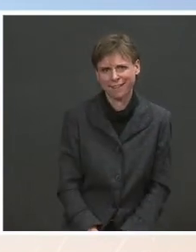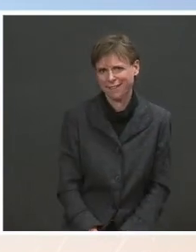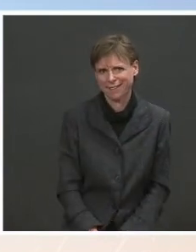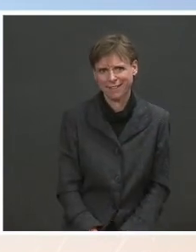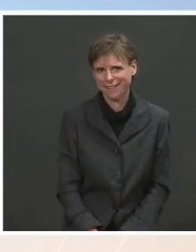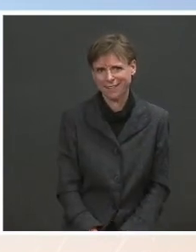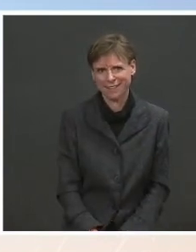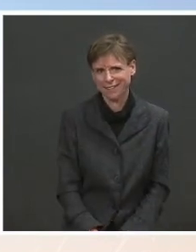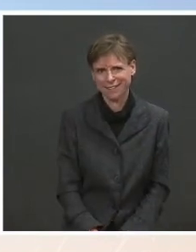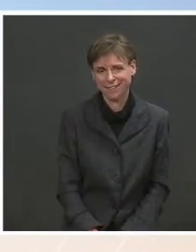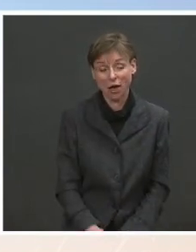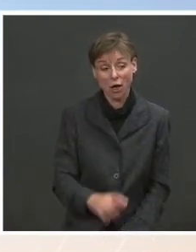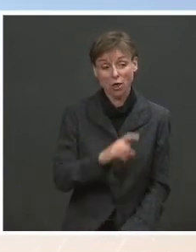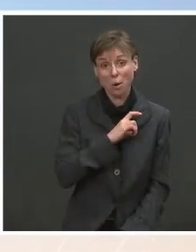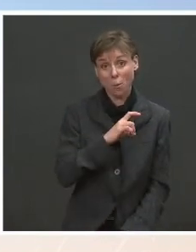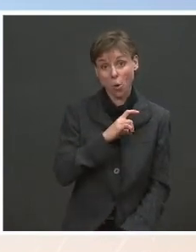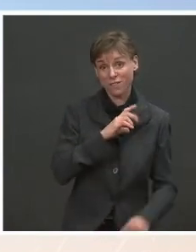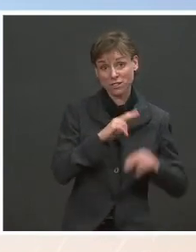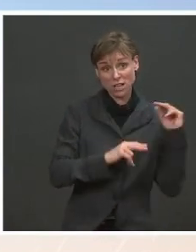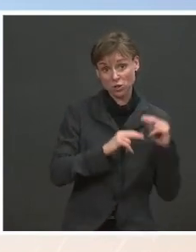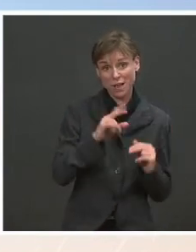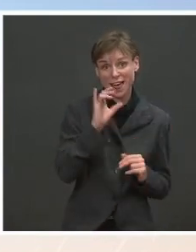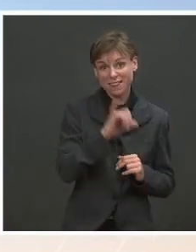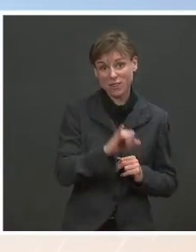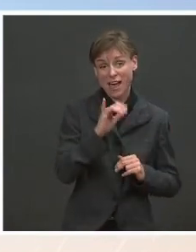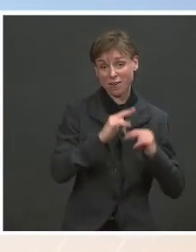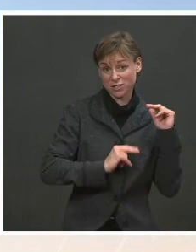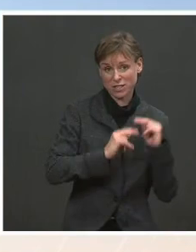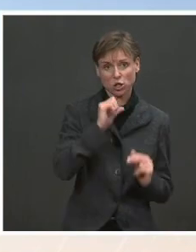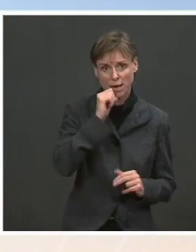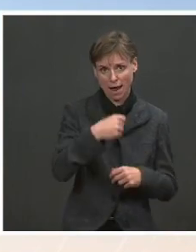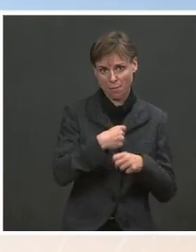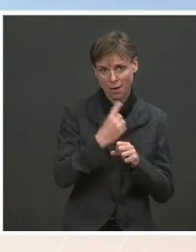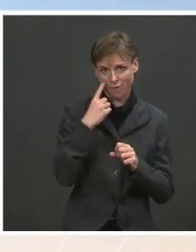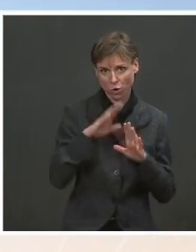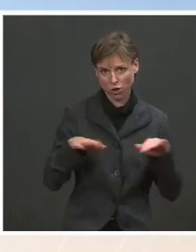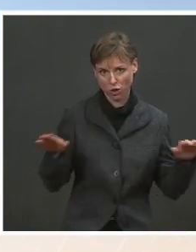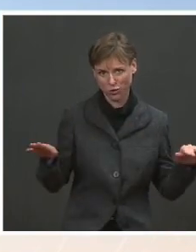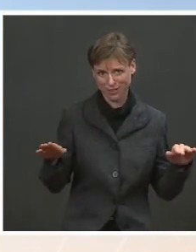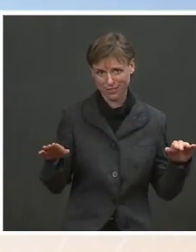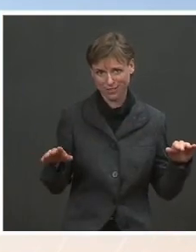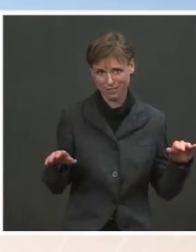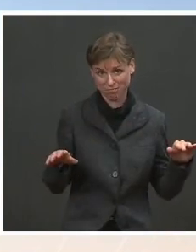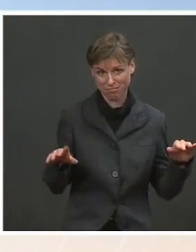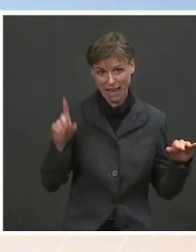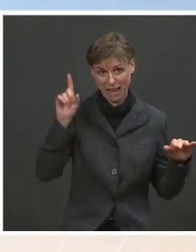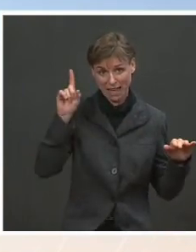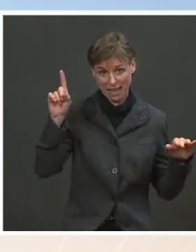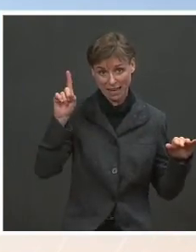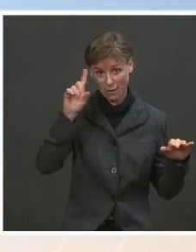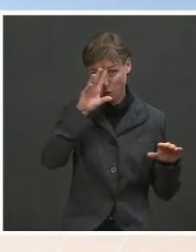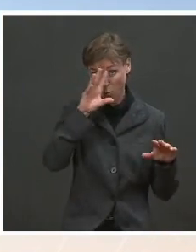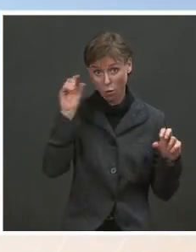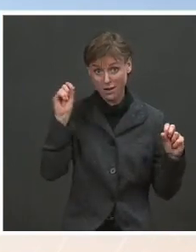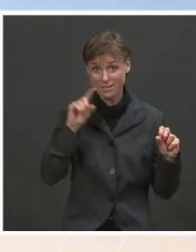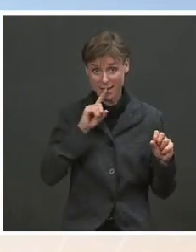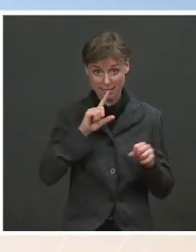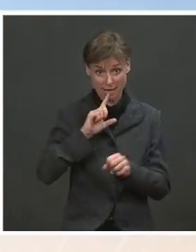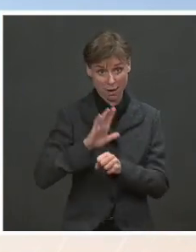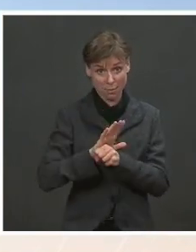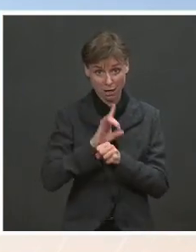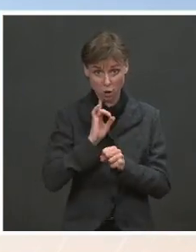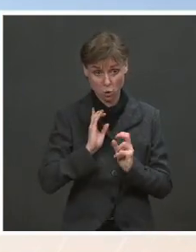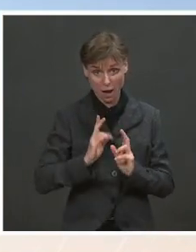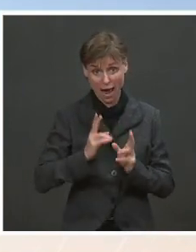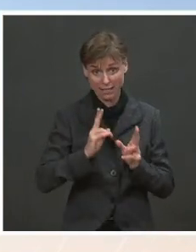the Border Patrol facilities are not facilities made for children. He is committed to expediting the processing